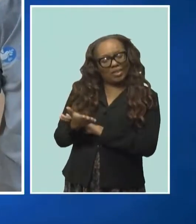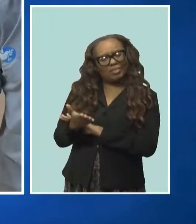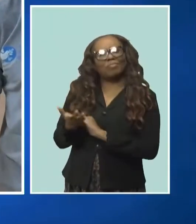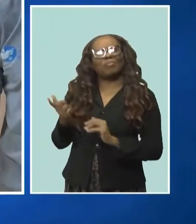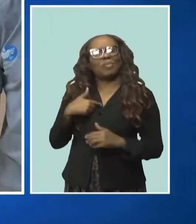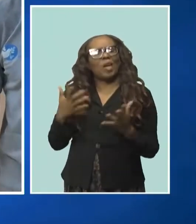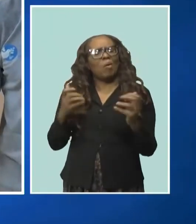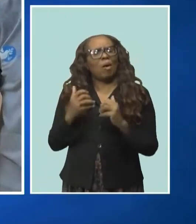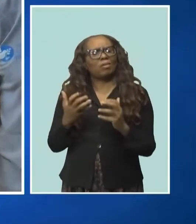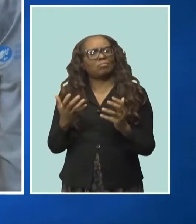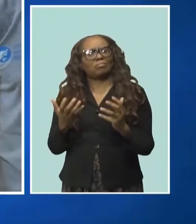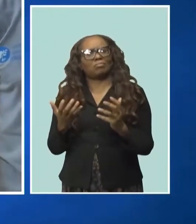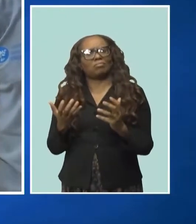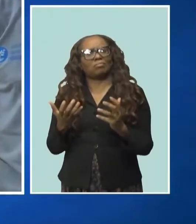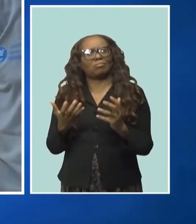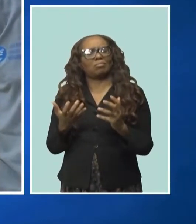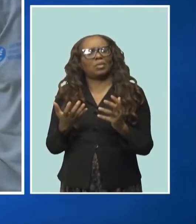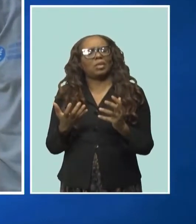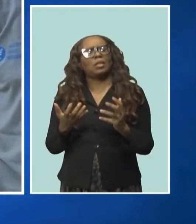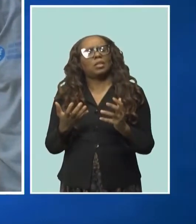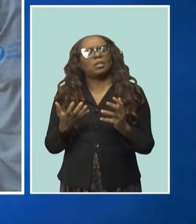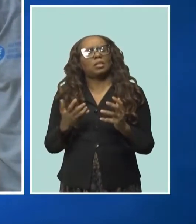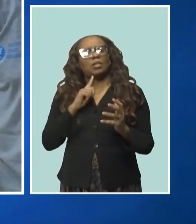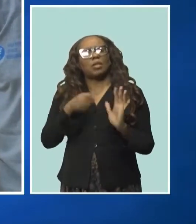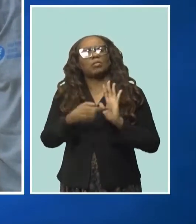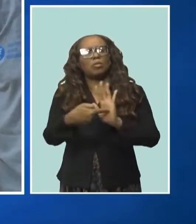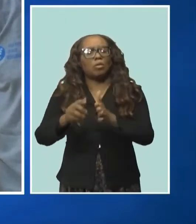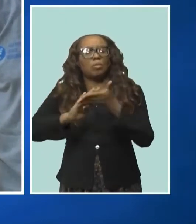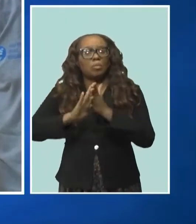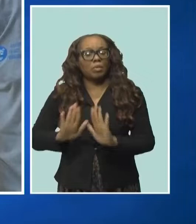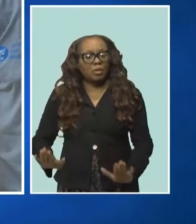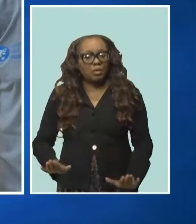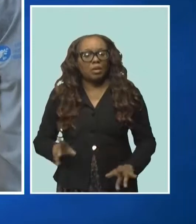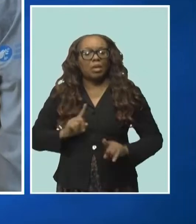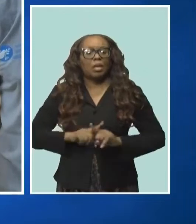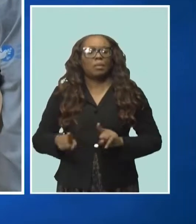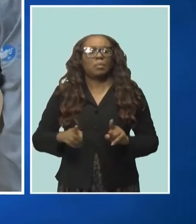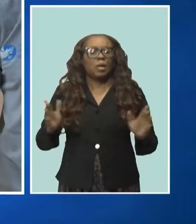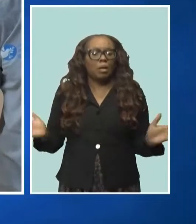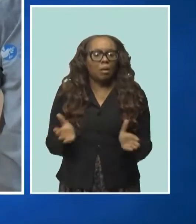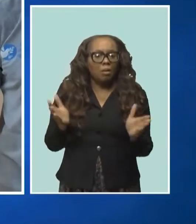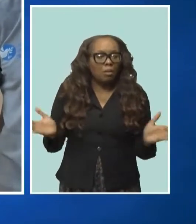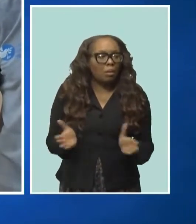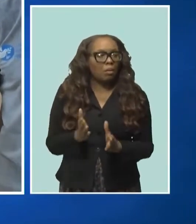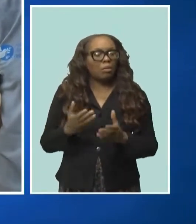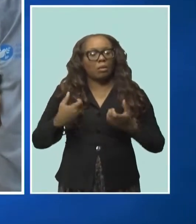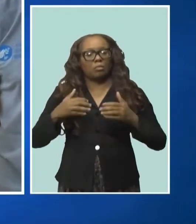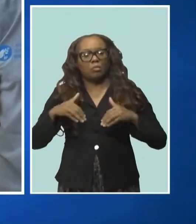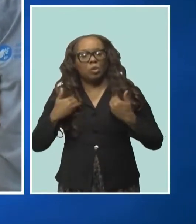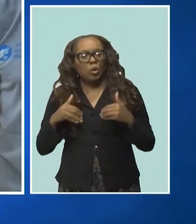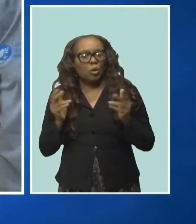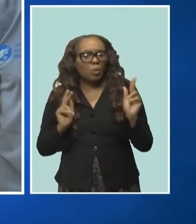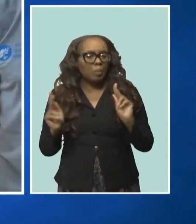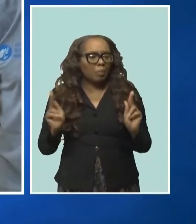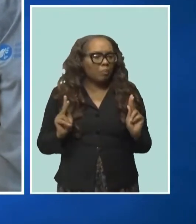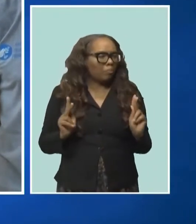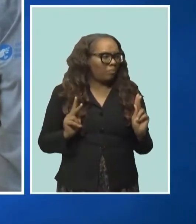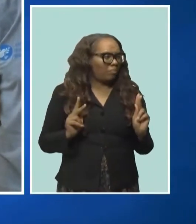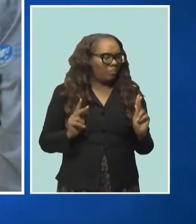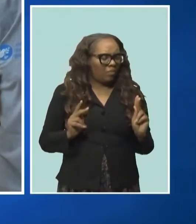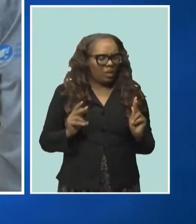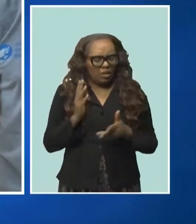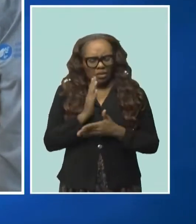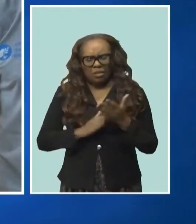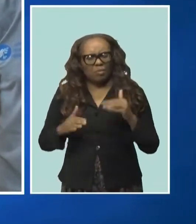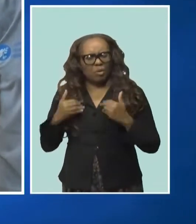want you also not only to promote peace, but also to promote those youngsters, have an encouraging word to those youngsters who are up and